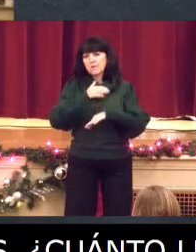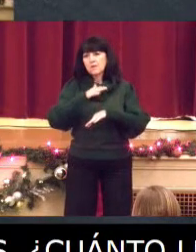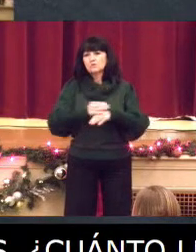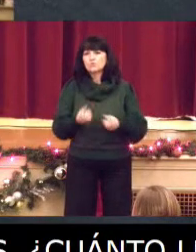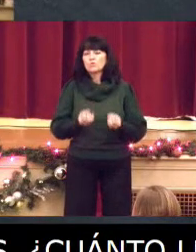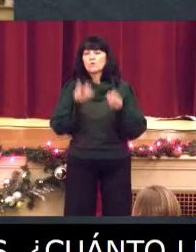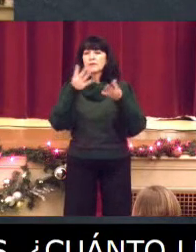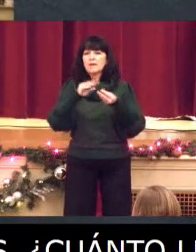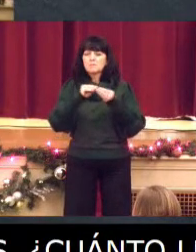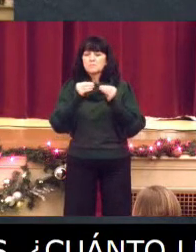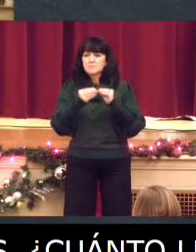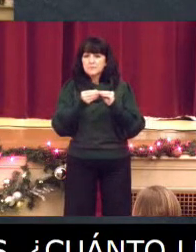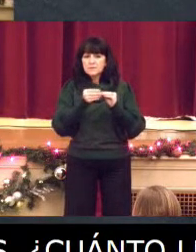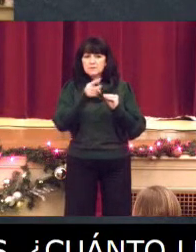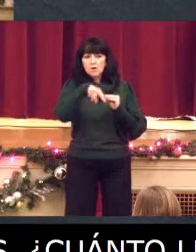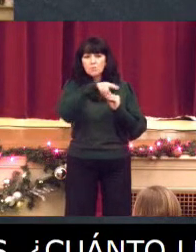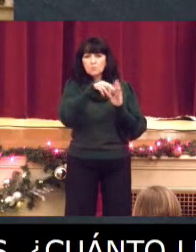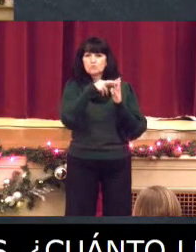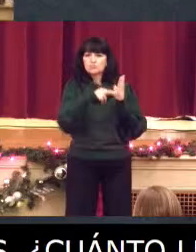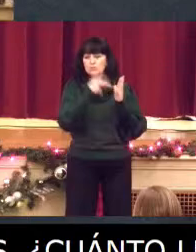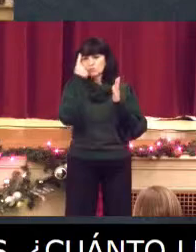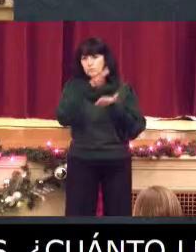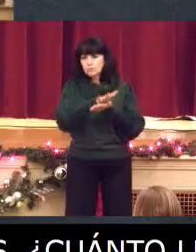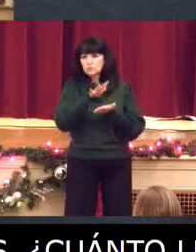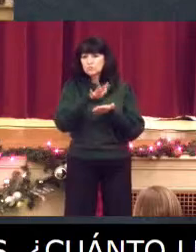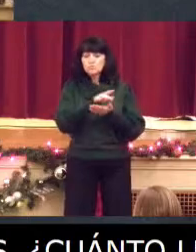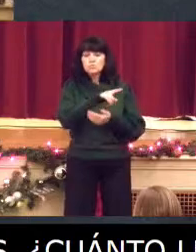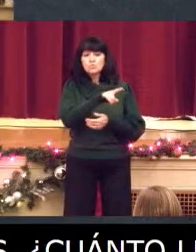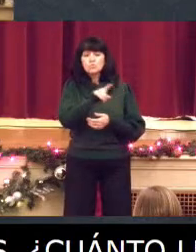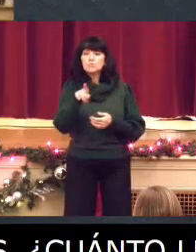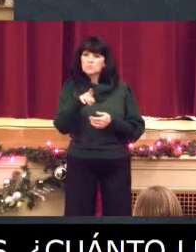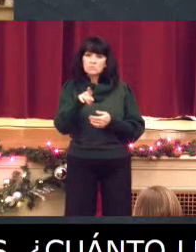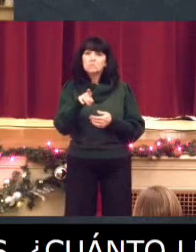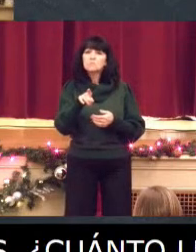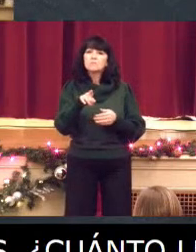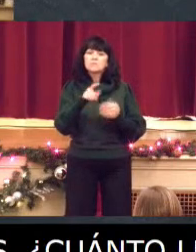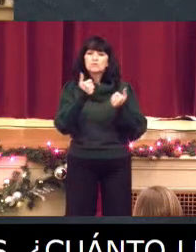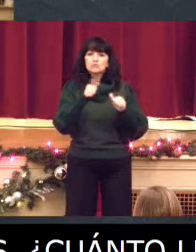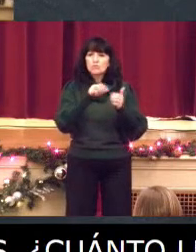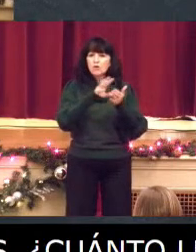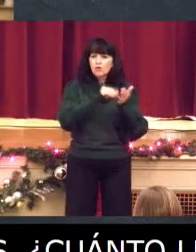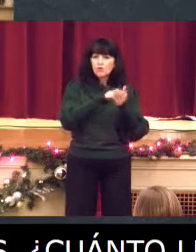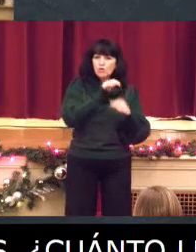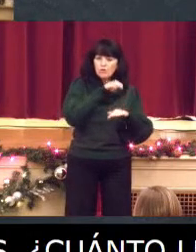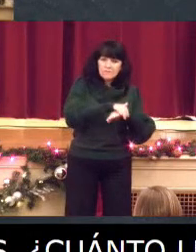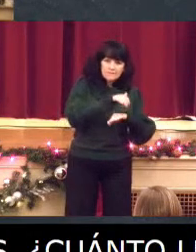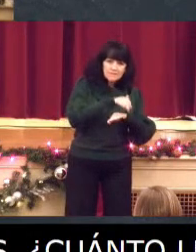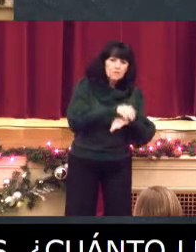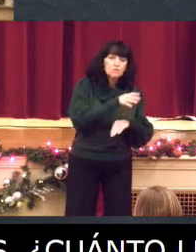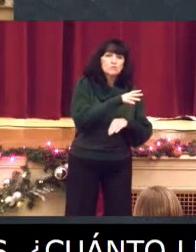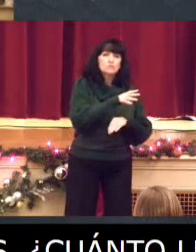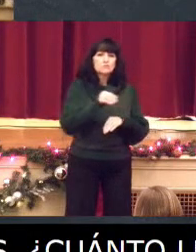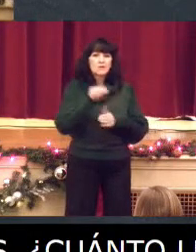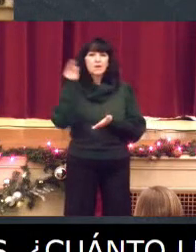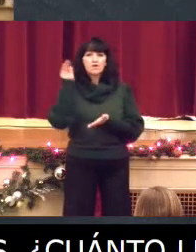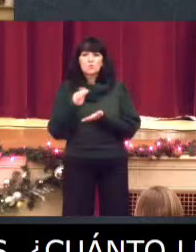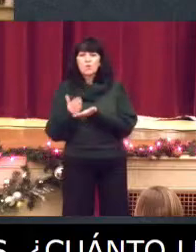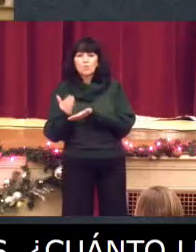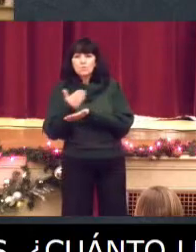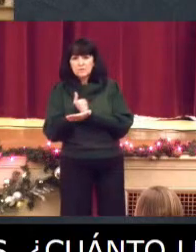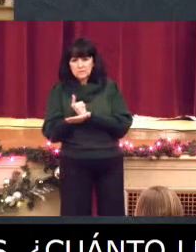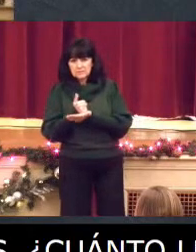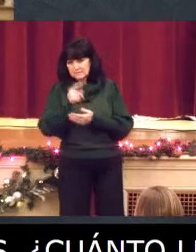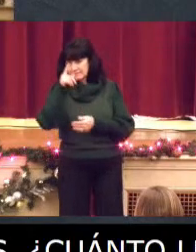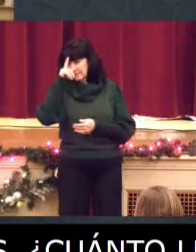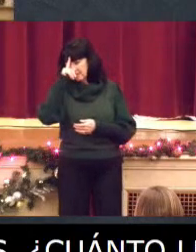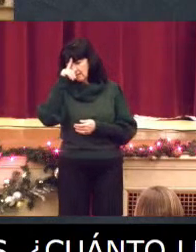low-income backgrounds and English learners. And I think it was this year 38 million statewide, and it ramps up to 60 million over